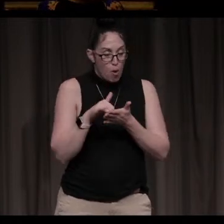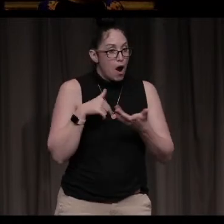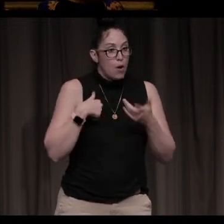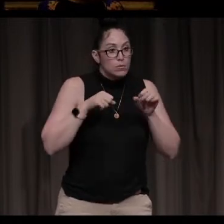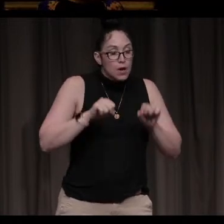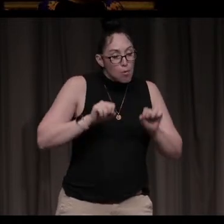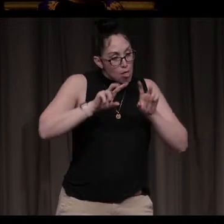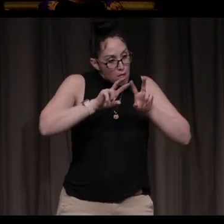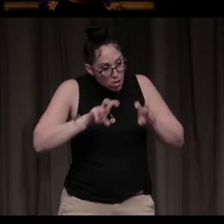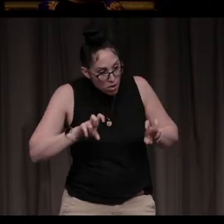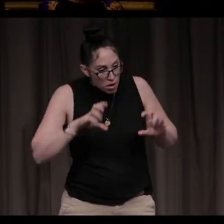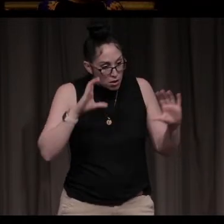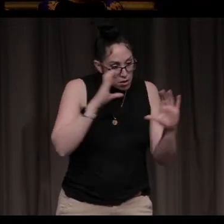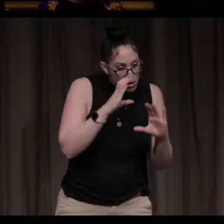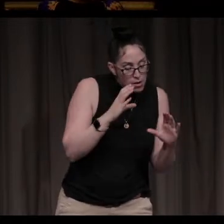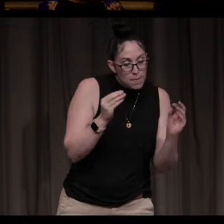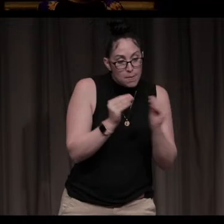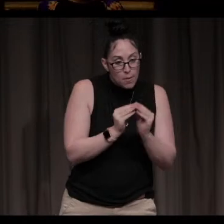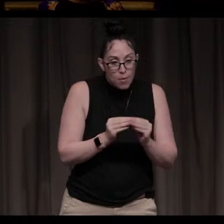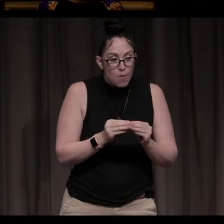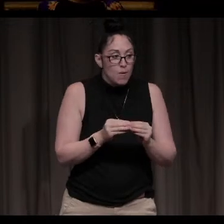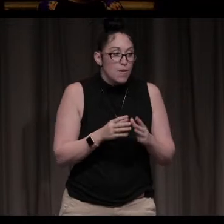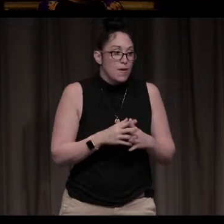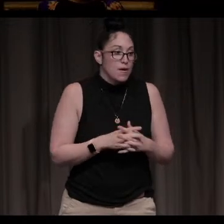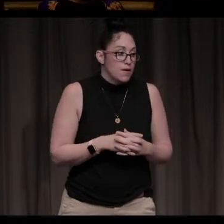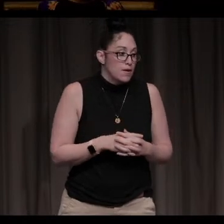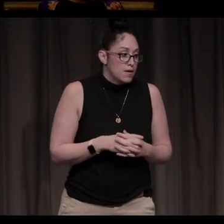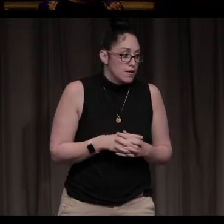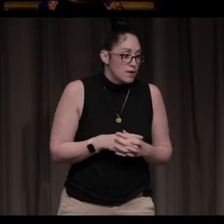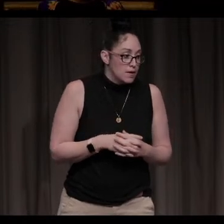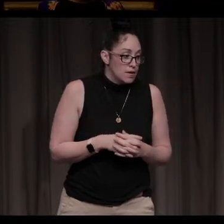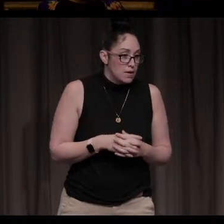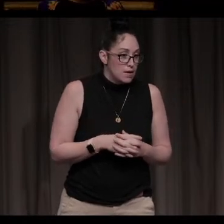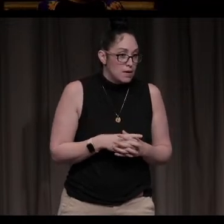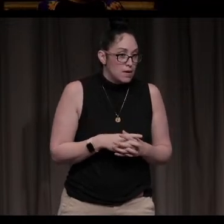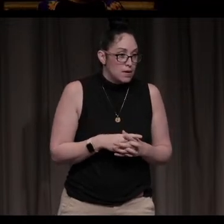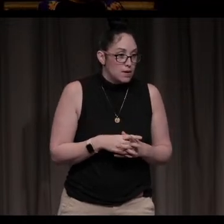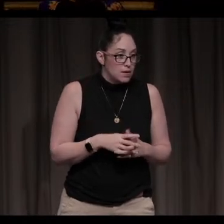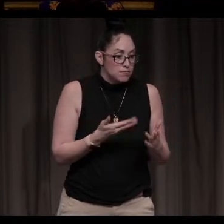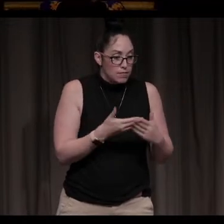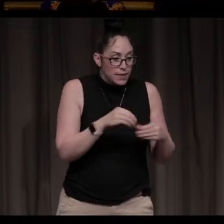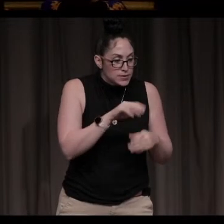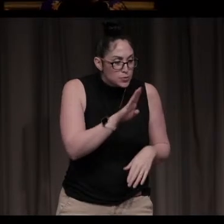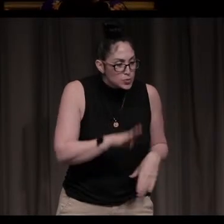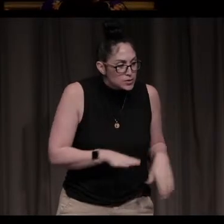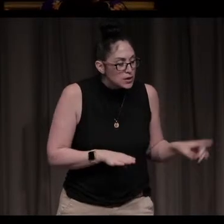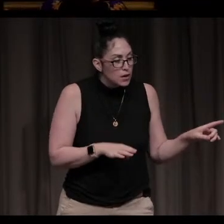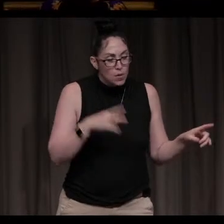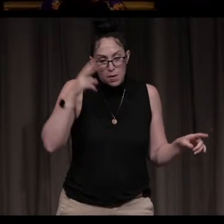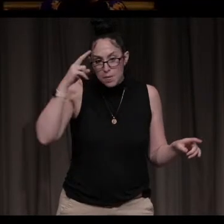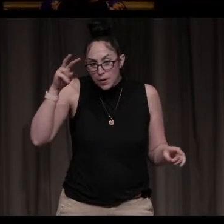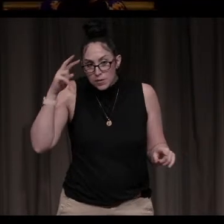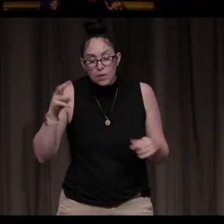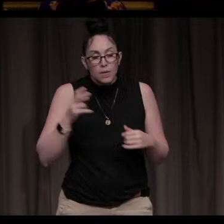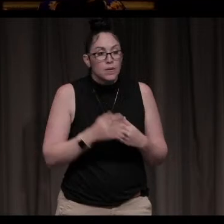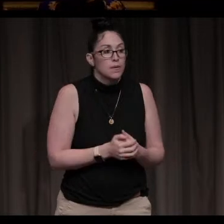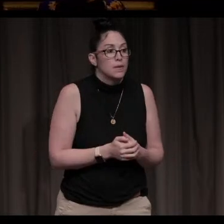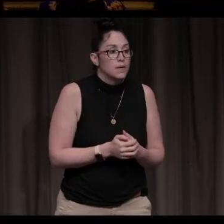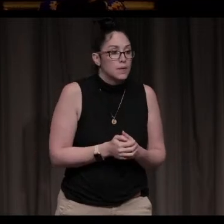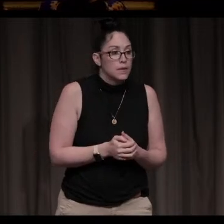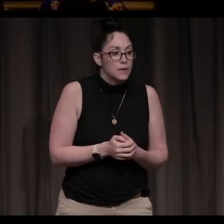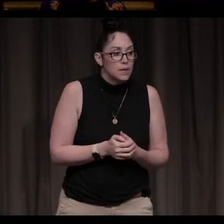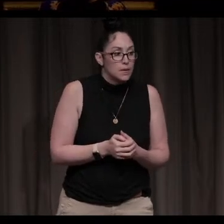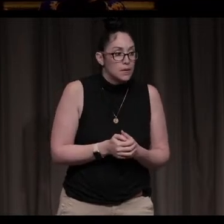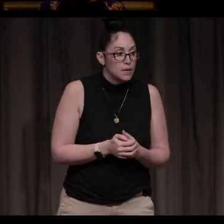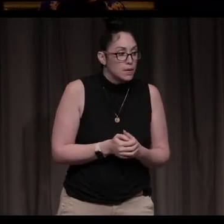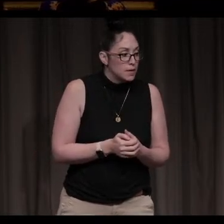and understand more the Americas, making projects in Brazil, as you mentioned, Jennifer, or in Mexico. In